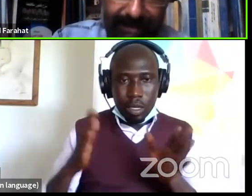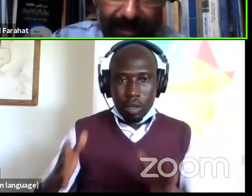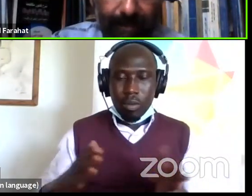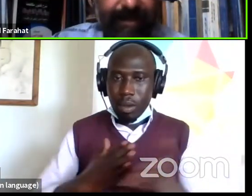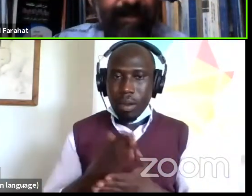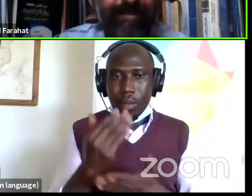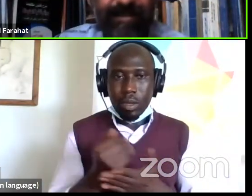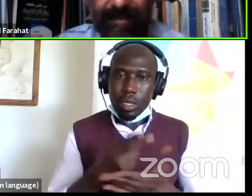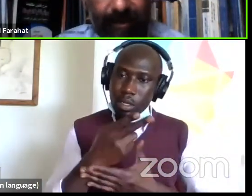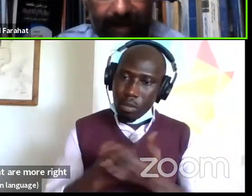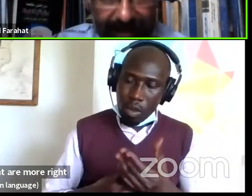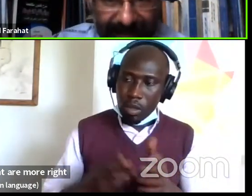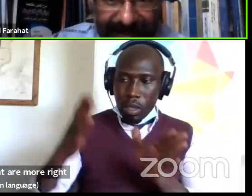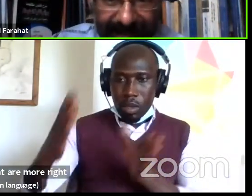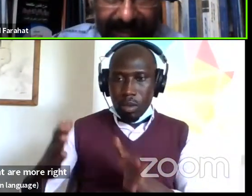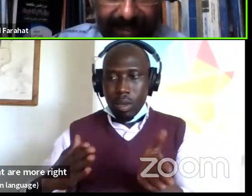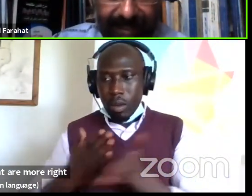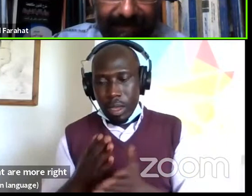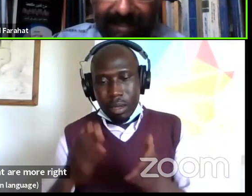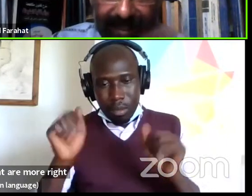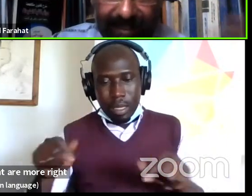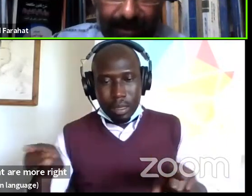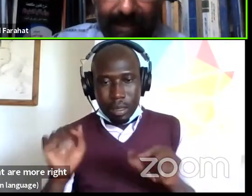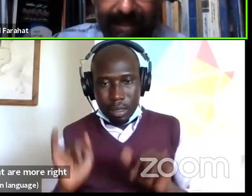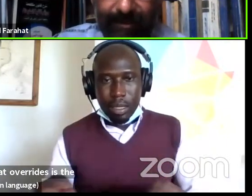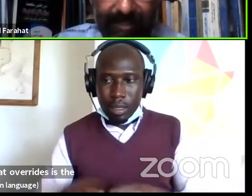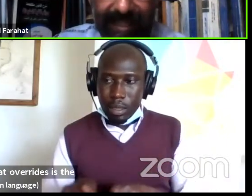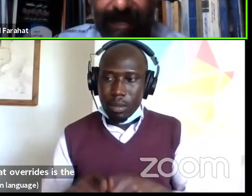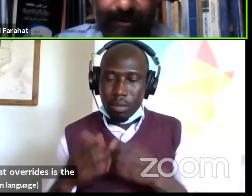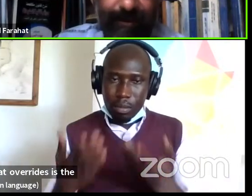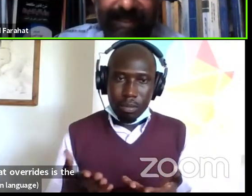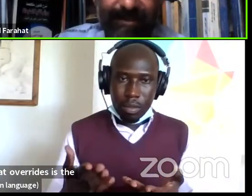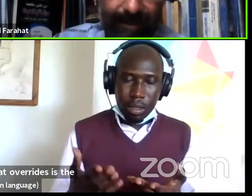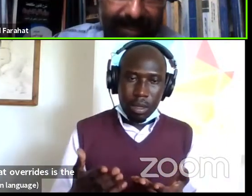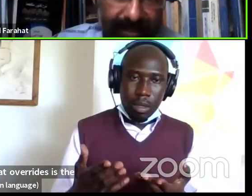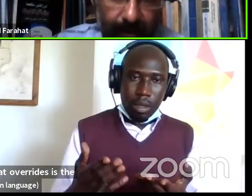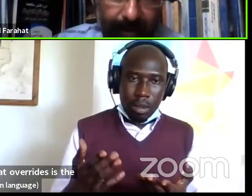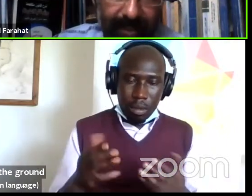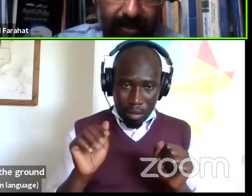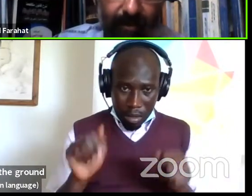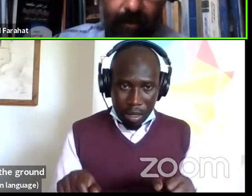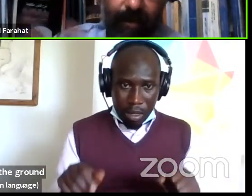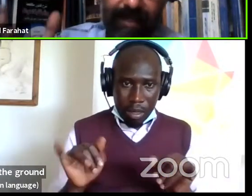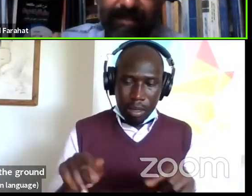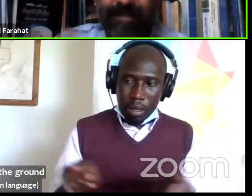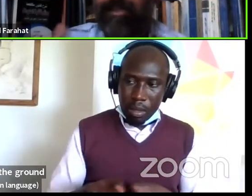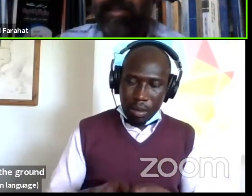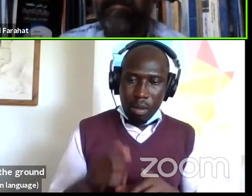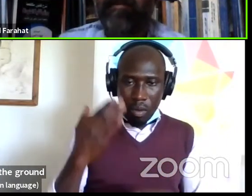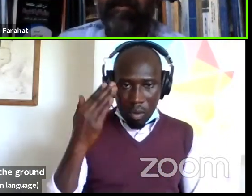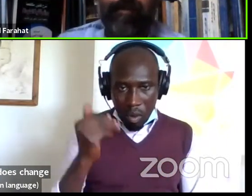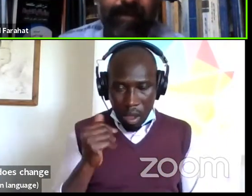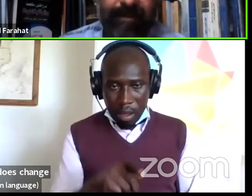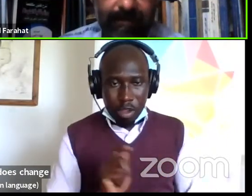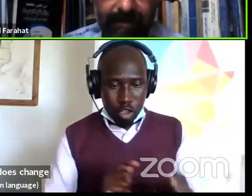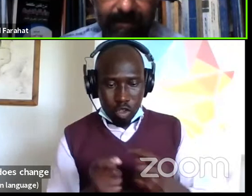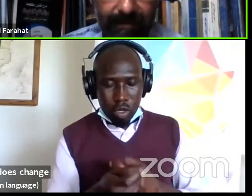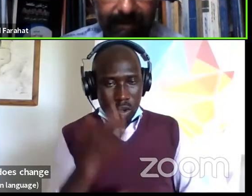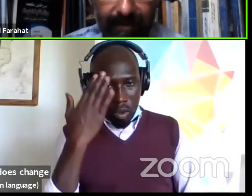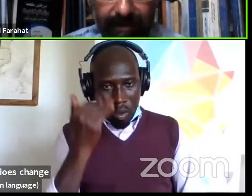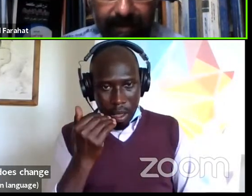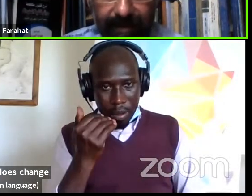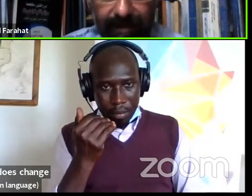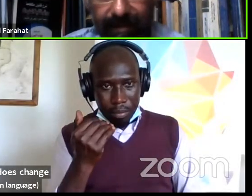both. The human rights is the human rights. Physically is human rights, on the ground human rights, online is human rights. So why this change from your point of